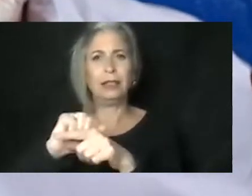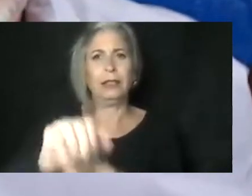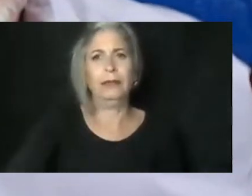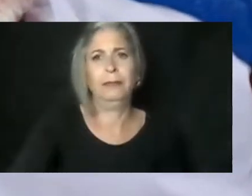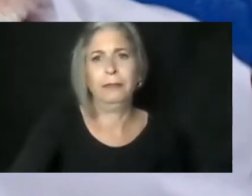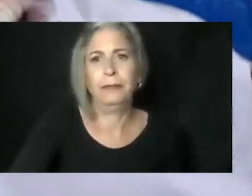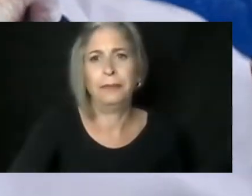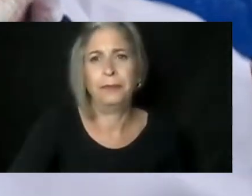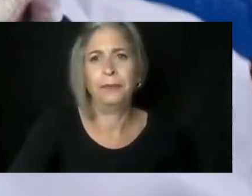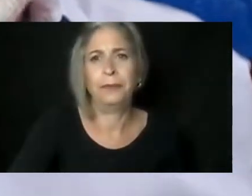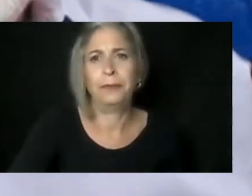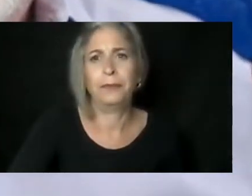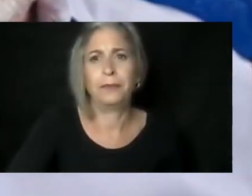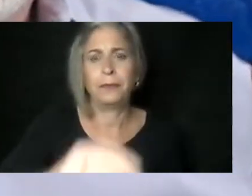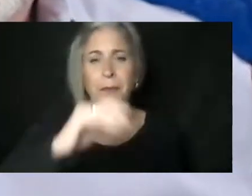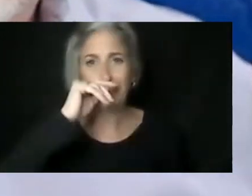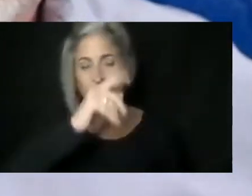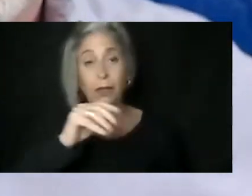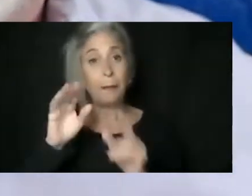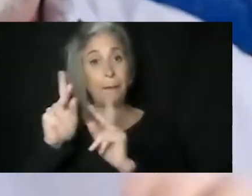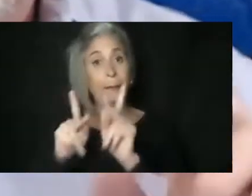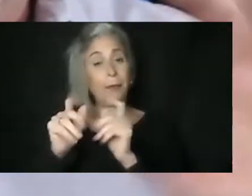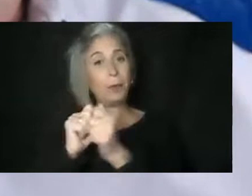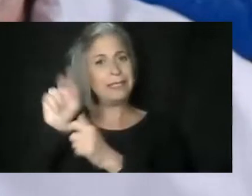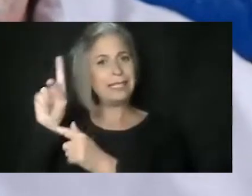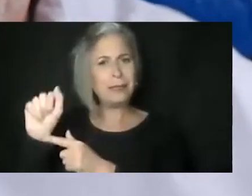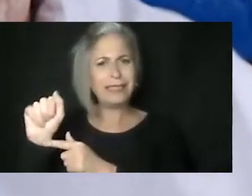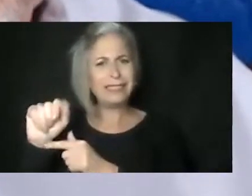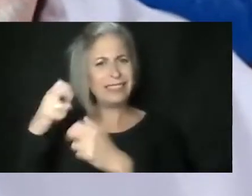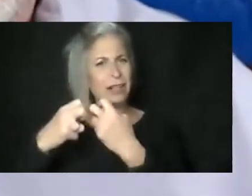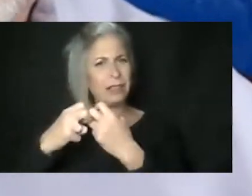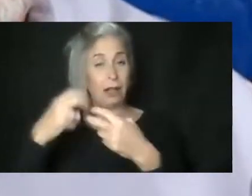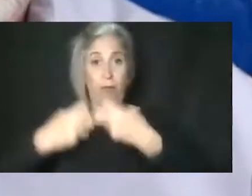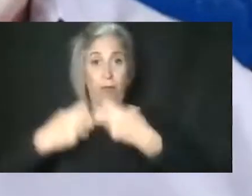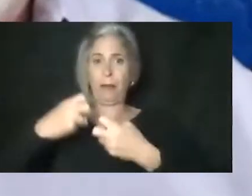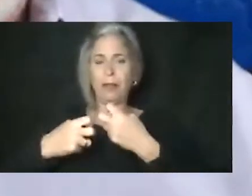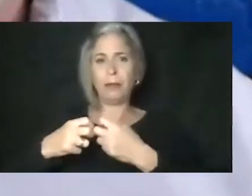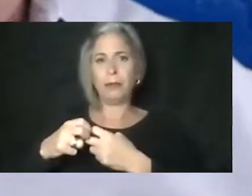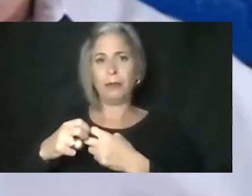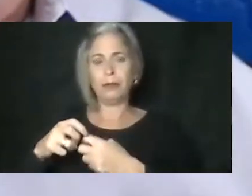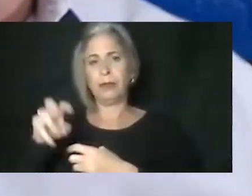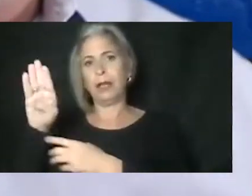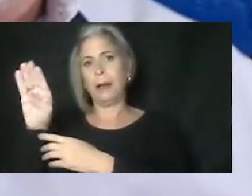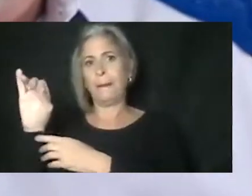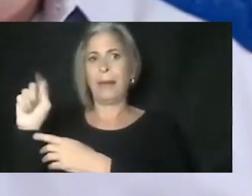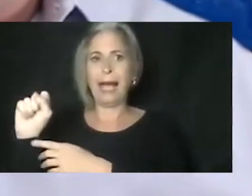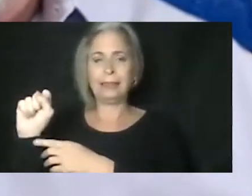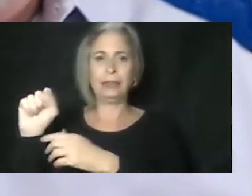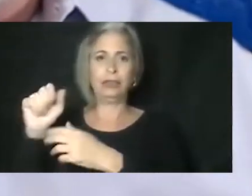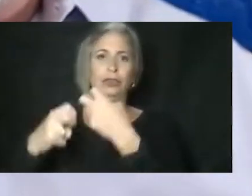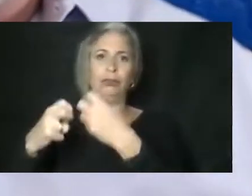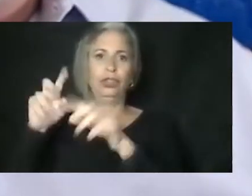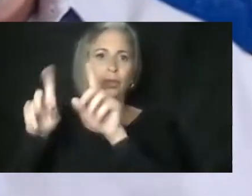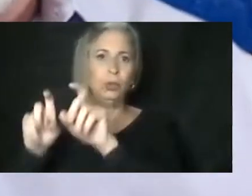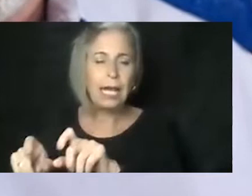with disabilities. And that's a problem. I mean, we're using bots to test. We're adding single lines of code to make